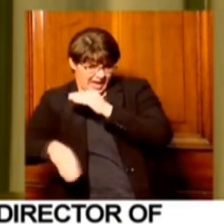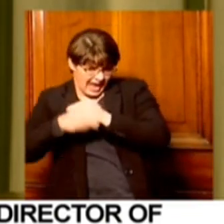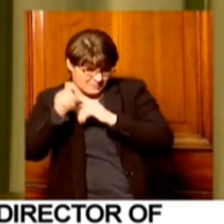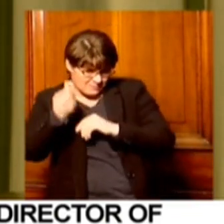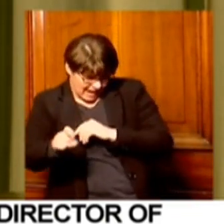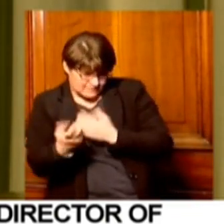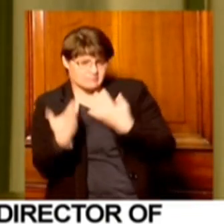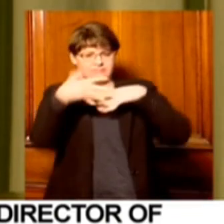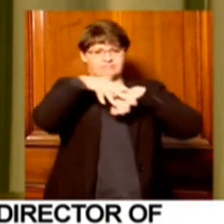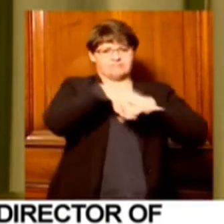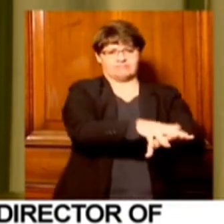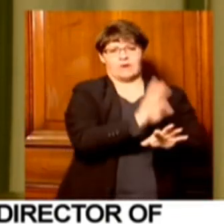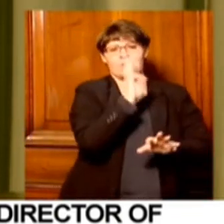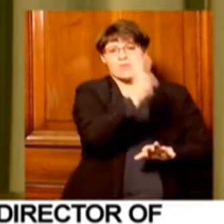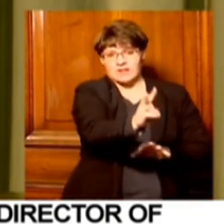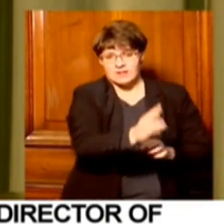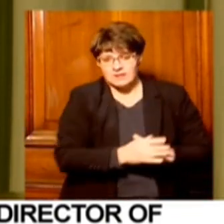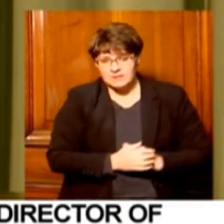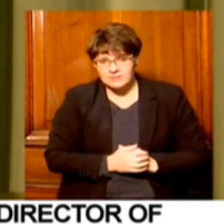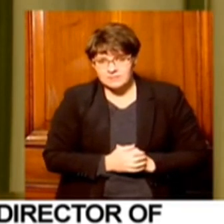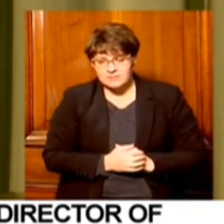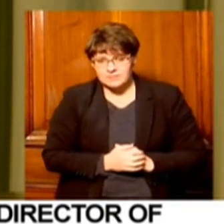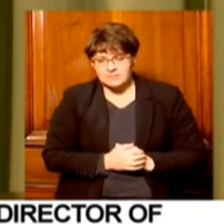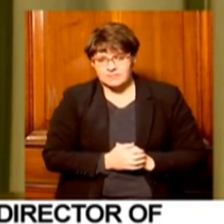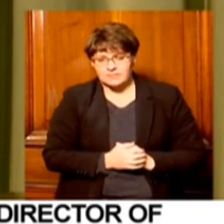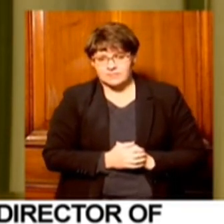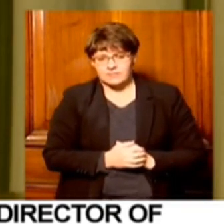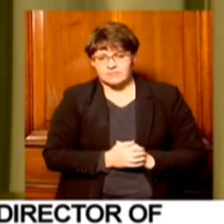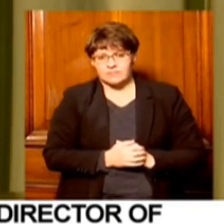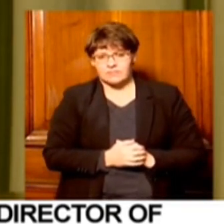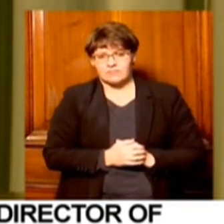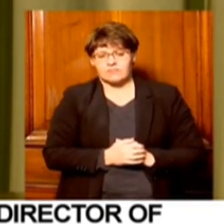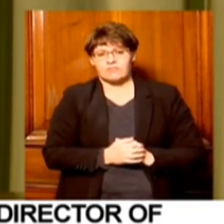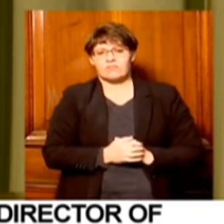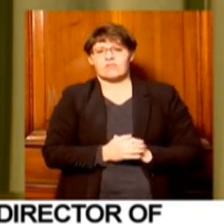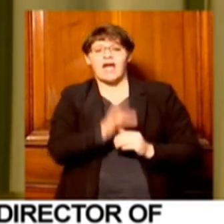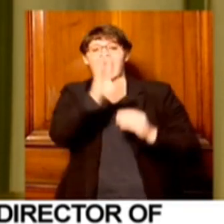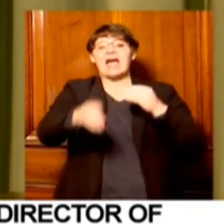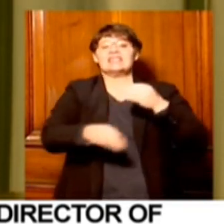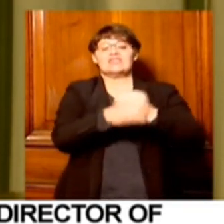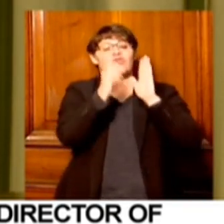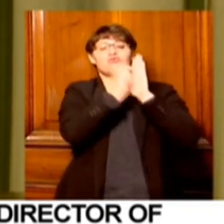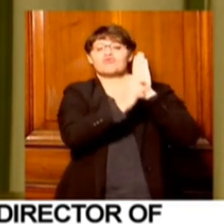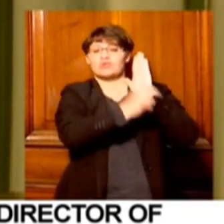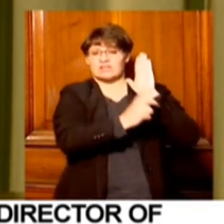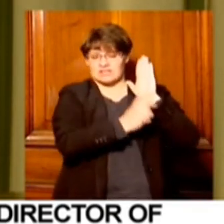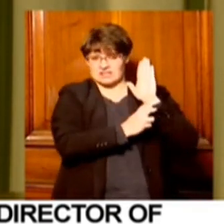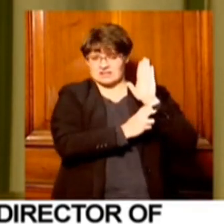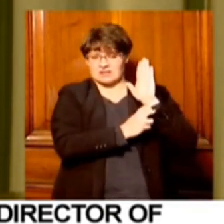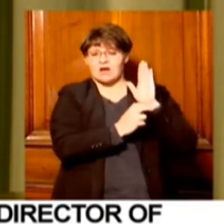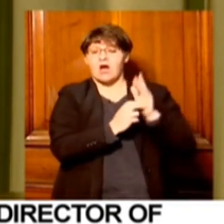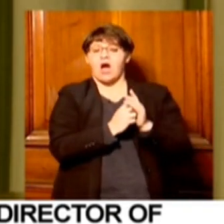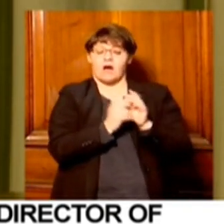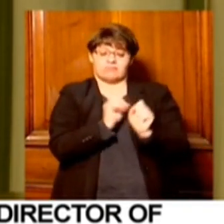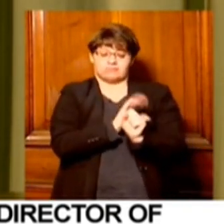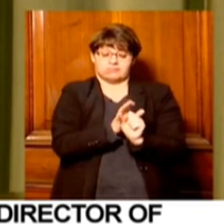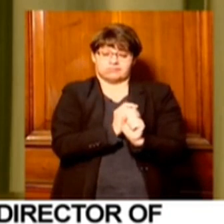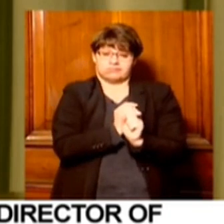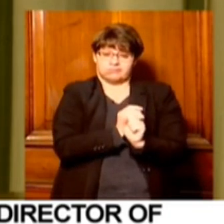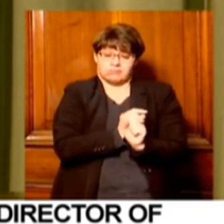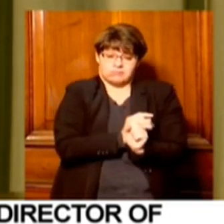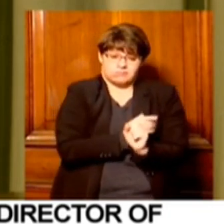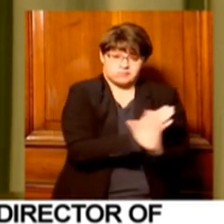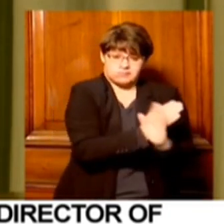be implemented as such. The introduction of the additional measures to curb the spread of the virus in